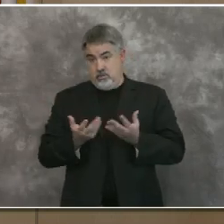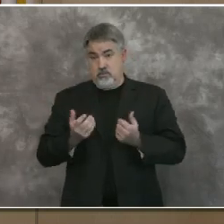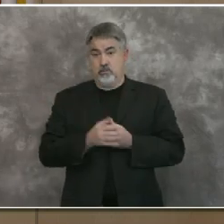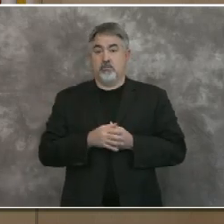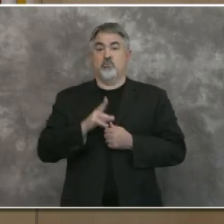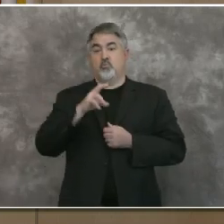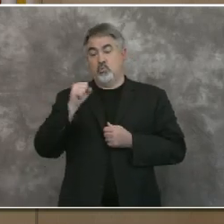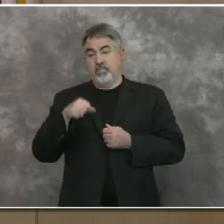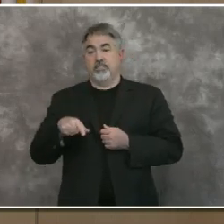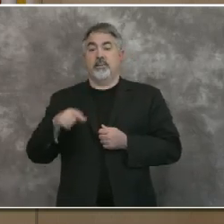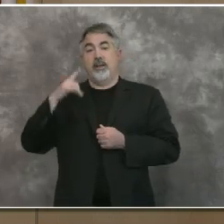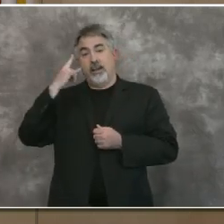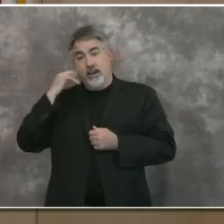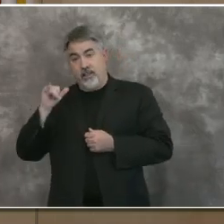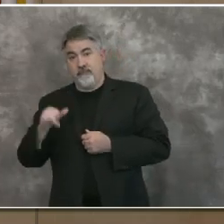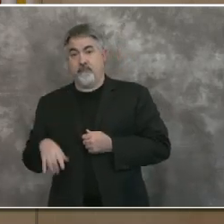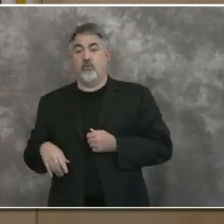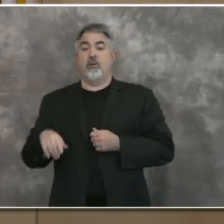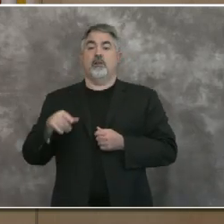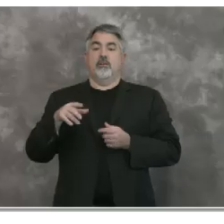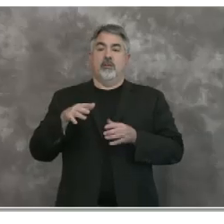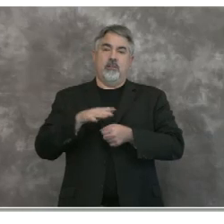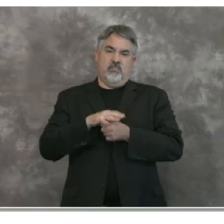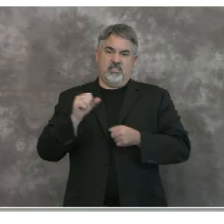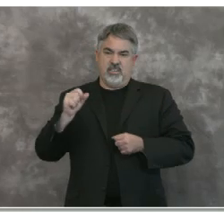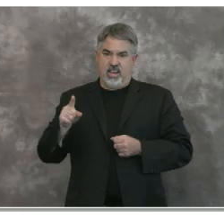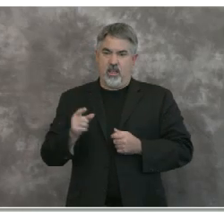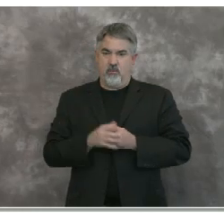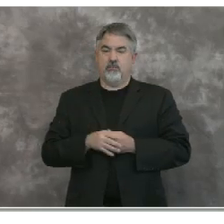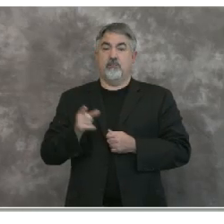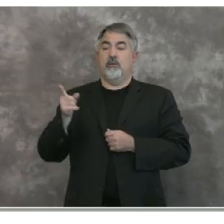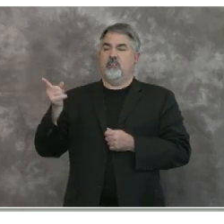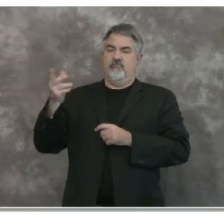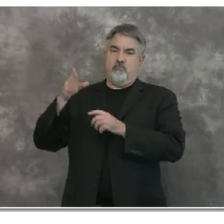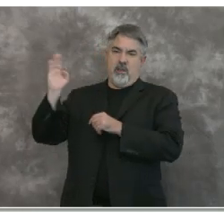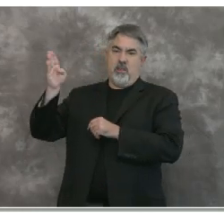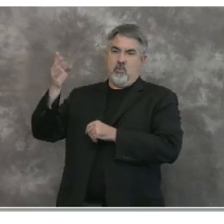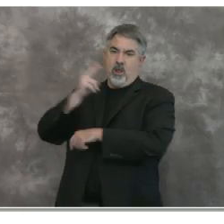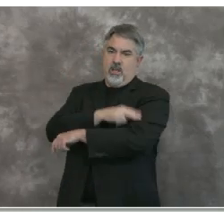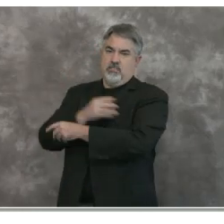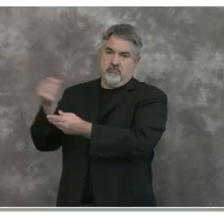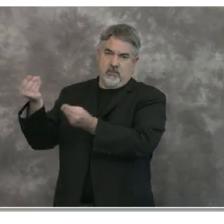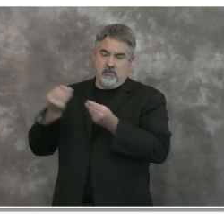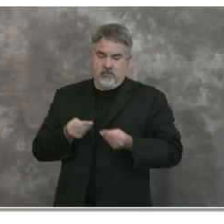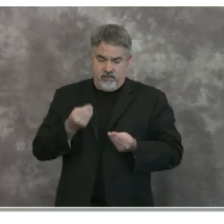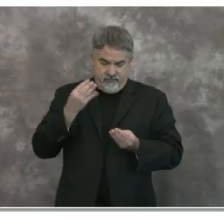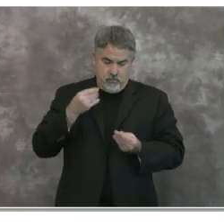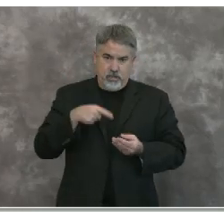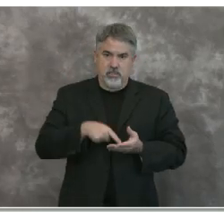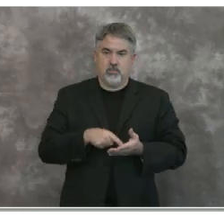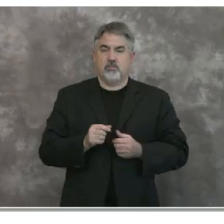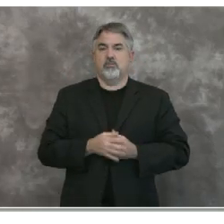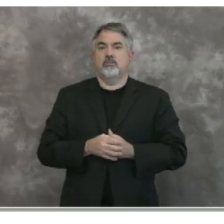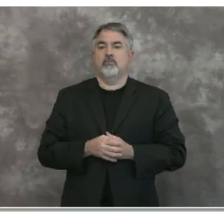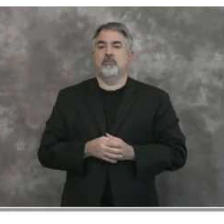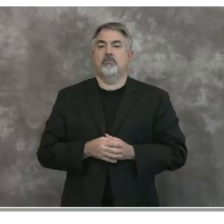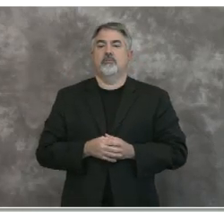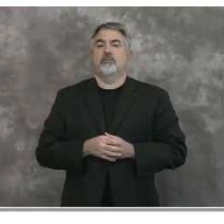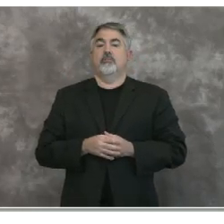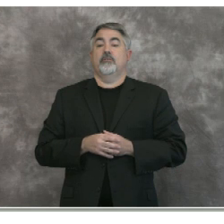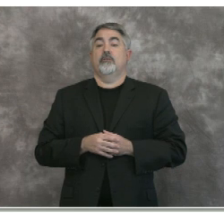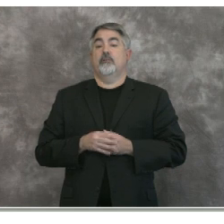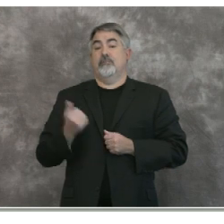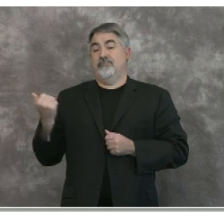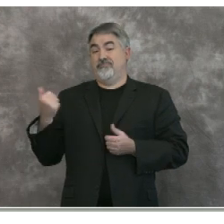statistics today are based on data from the Johns Hopkins dashboard, and these were obtained at